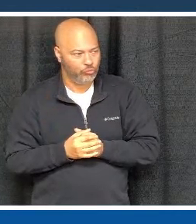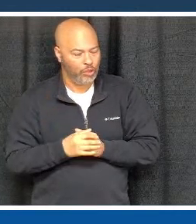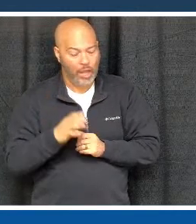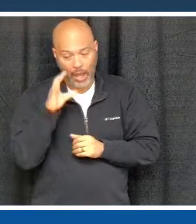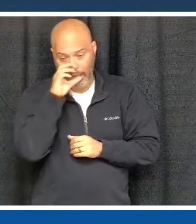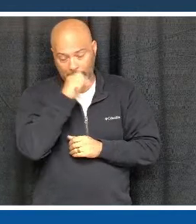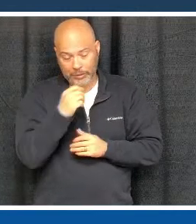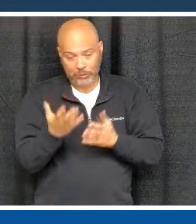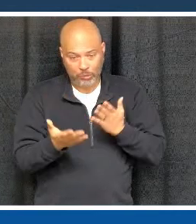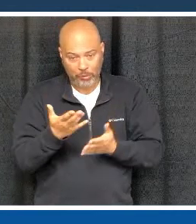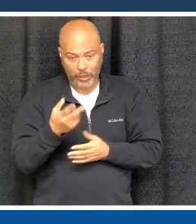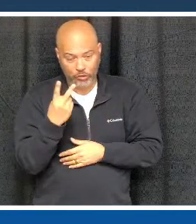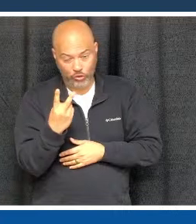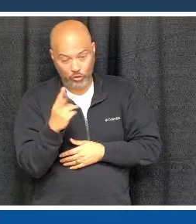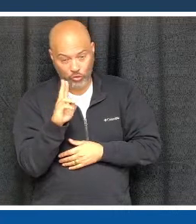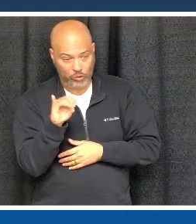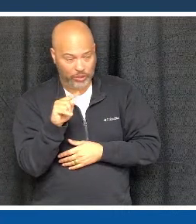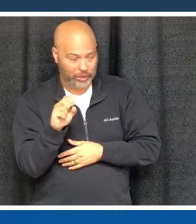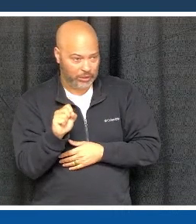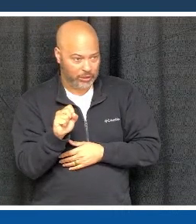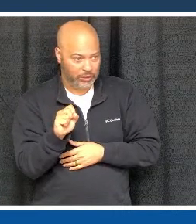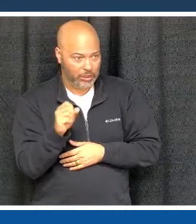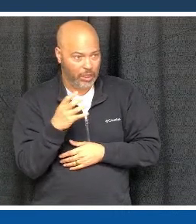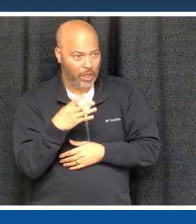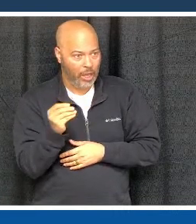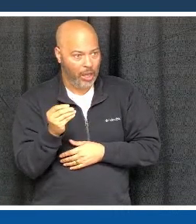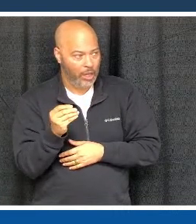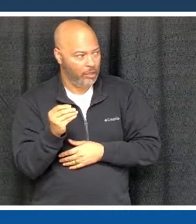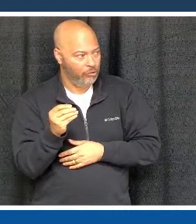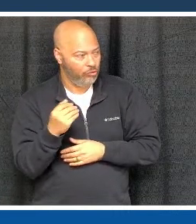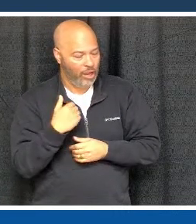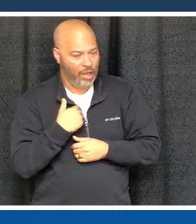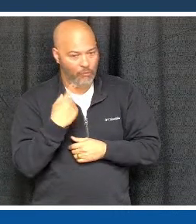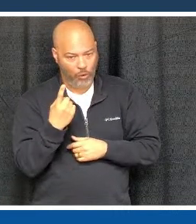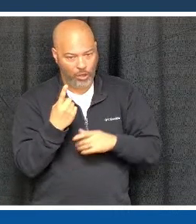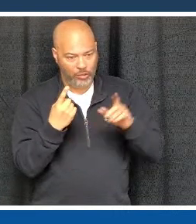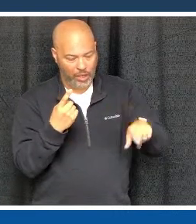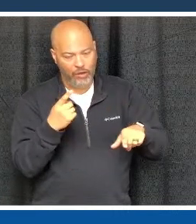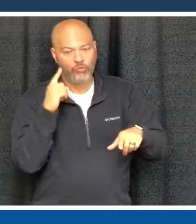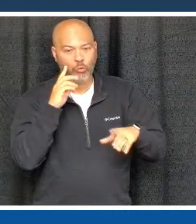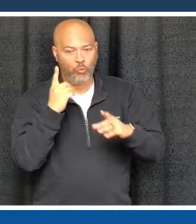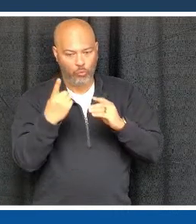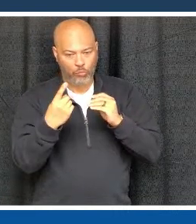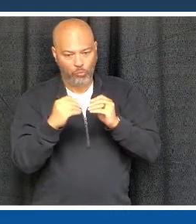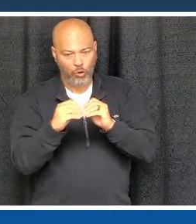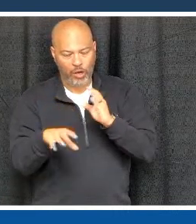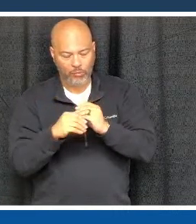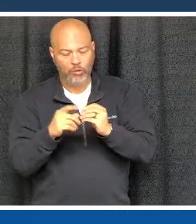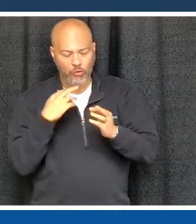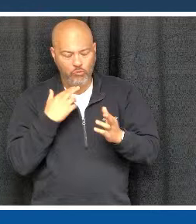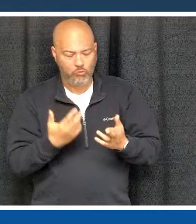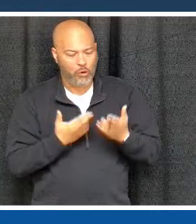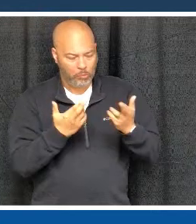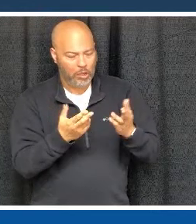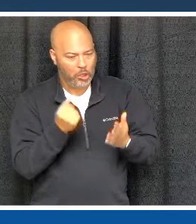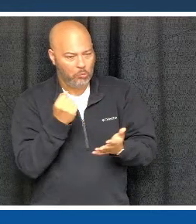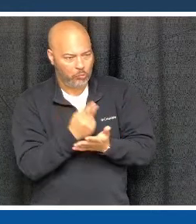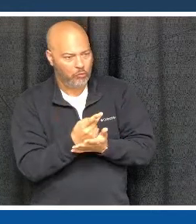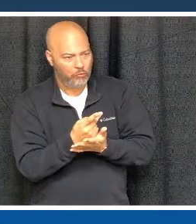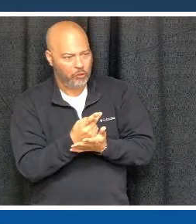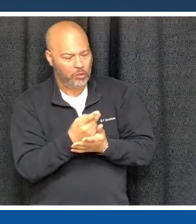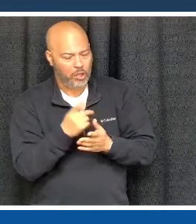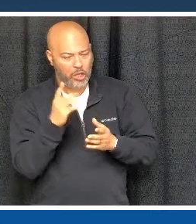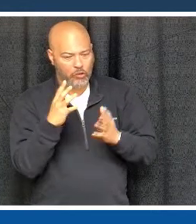Historical estimates would put it at 2 units, and you have 1 out there already, so 1 additional unit. Staff recommends approval. The